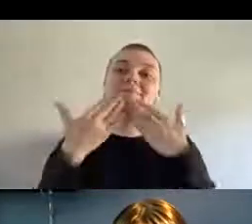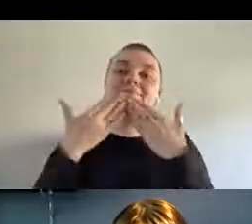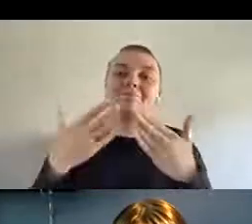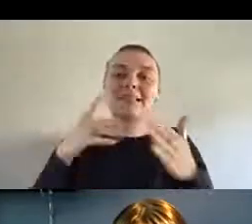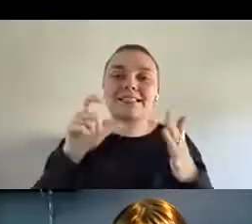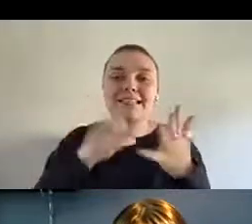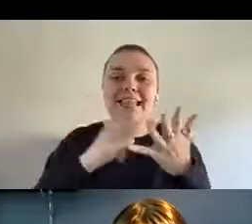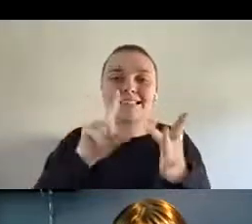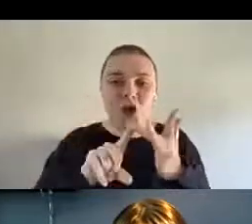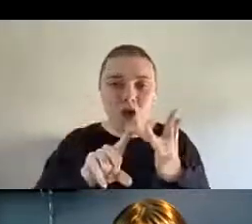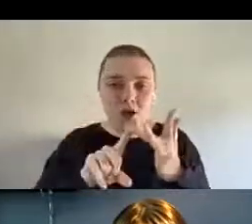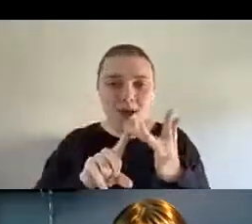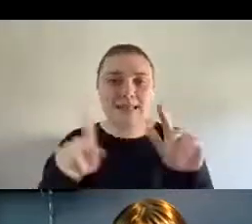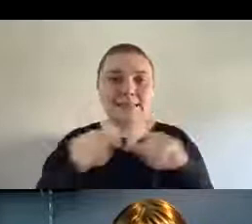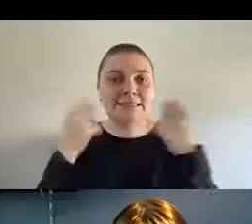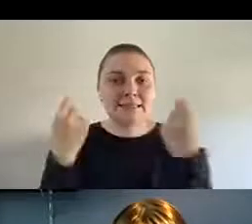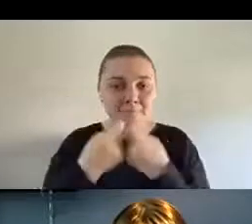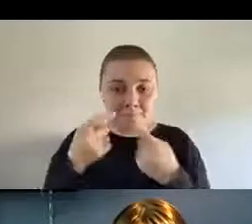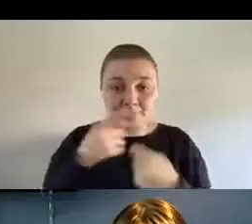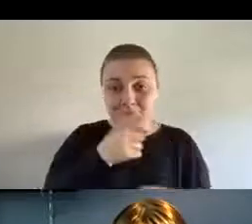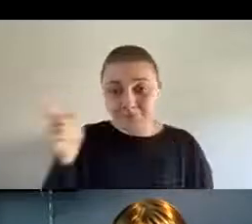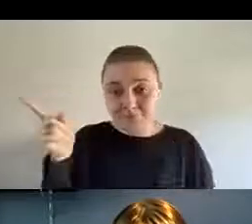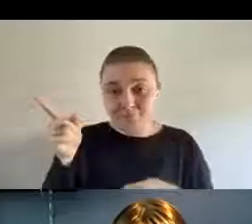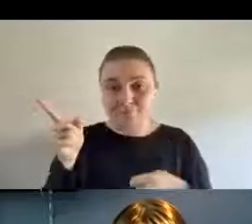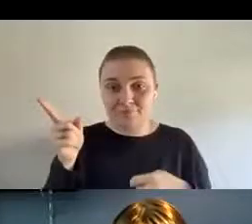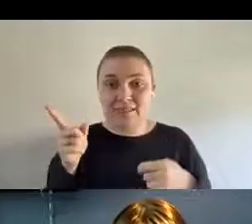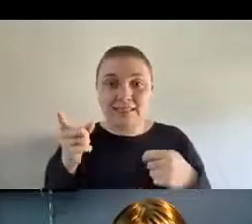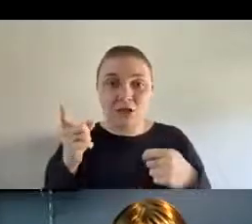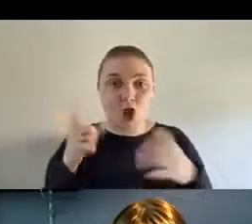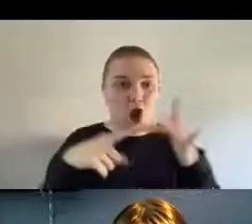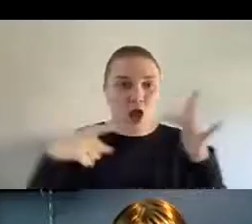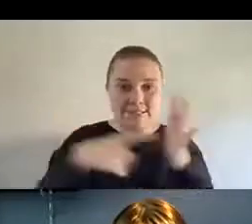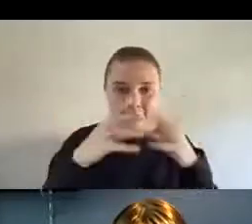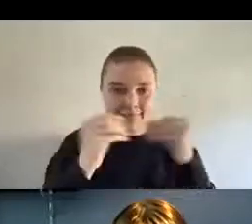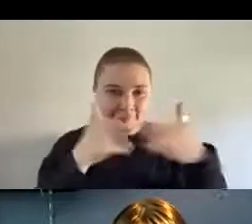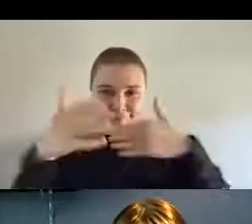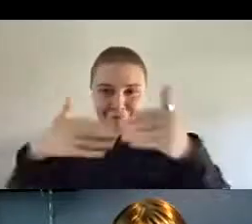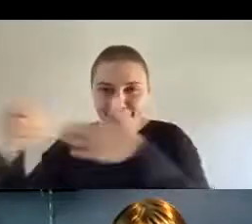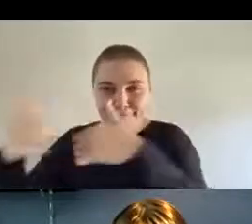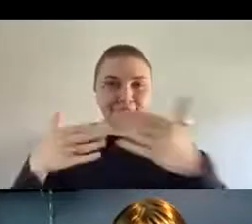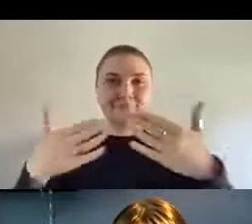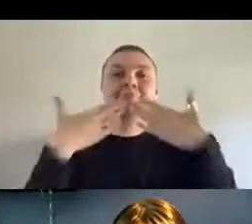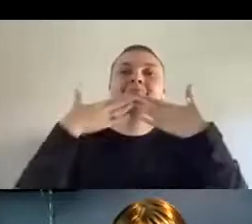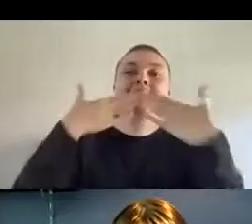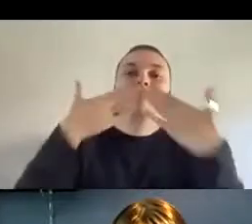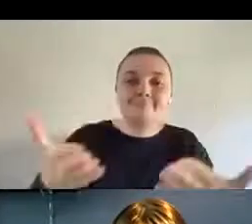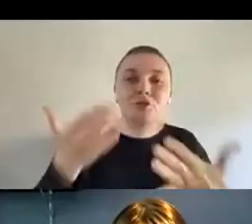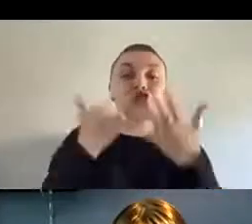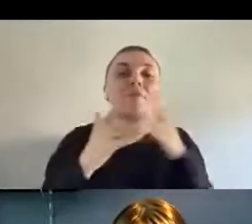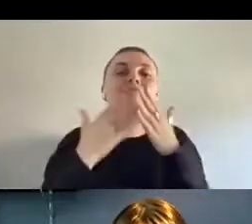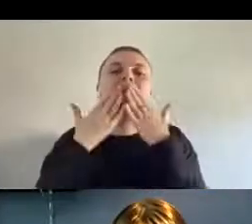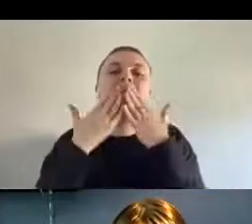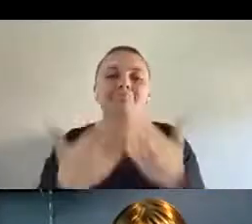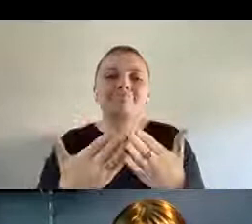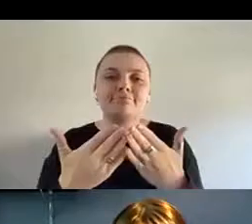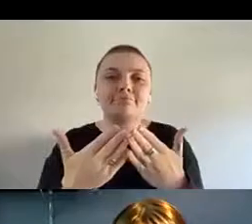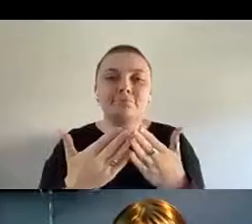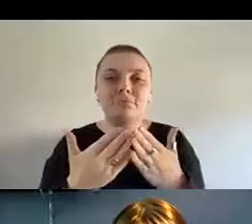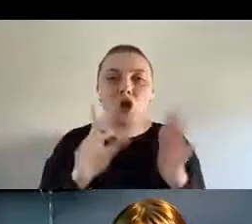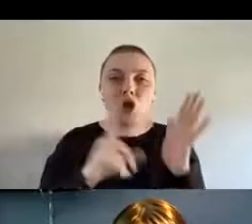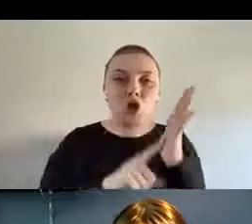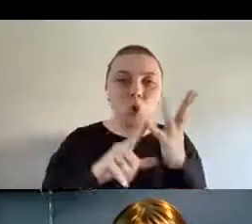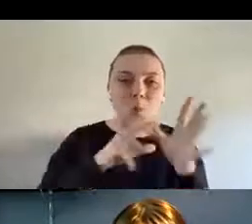CSI team that did our IT for us today. So thank you very much, Lucas